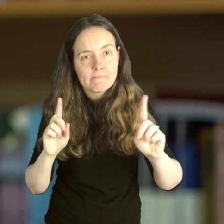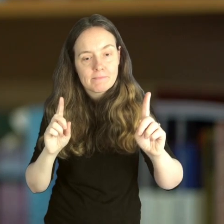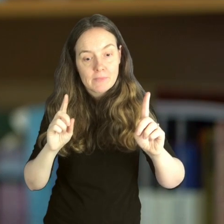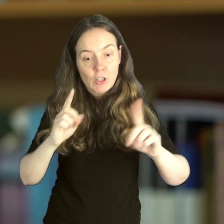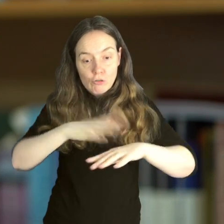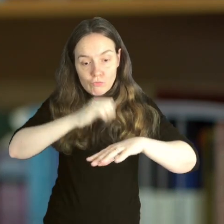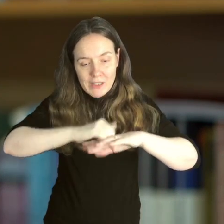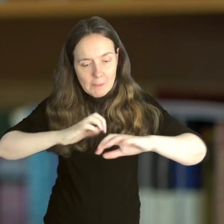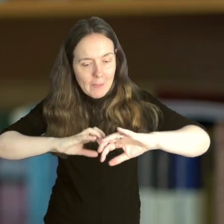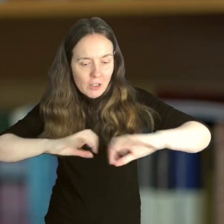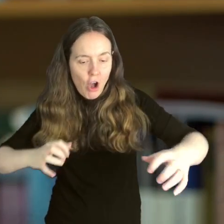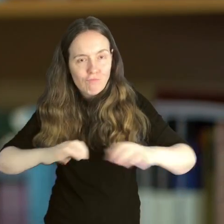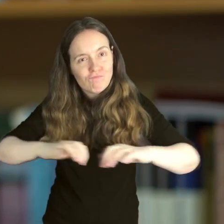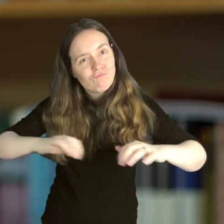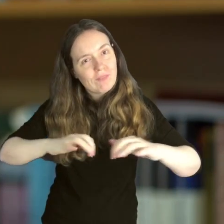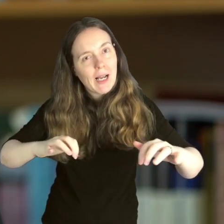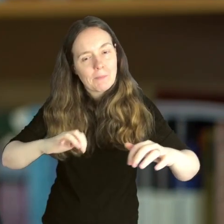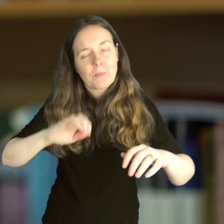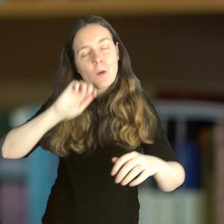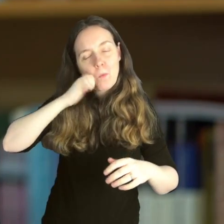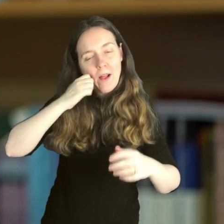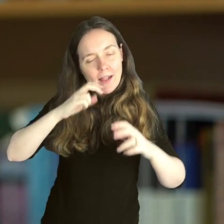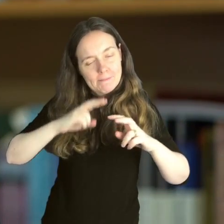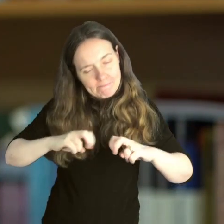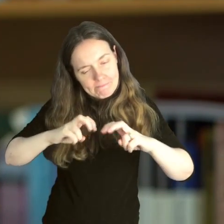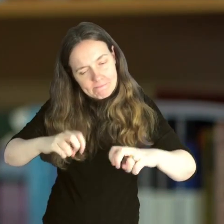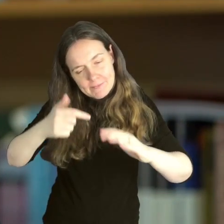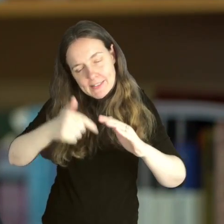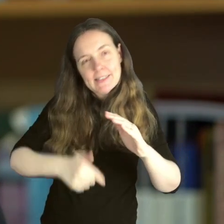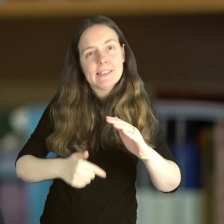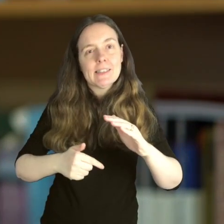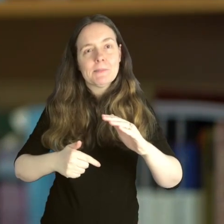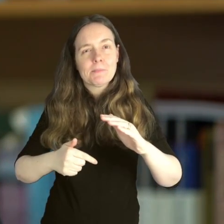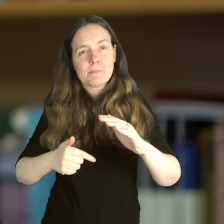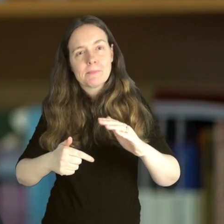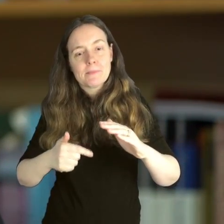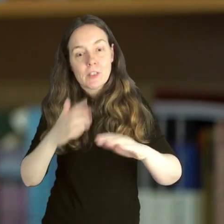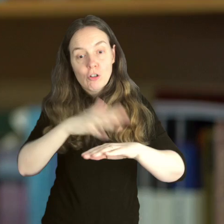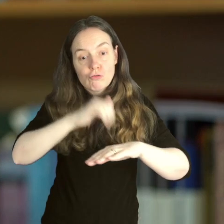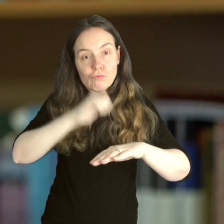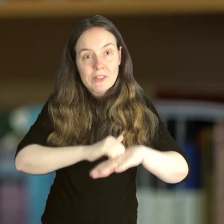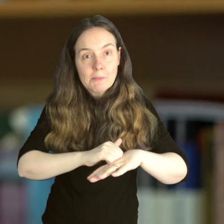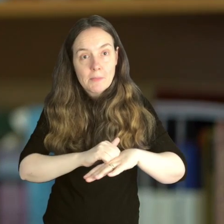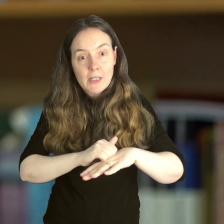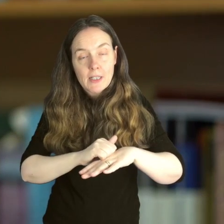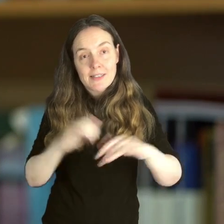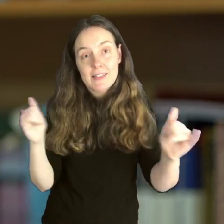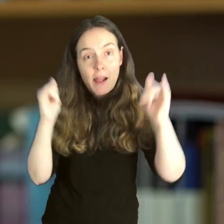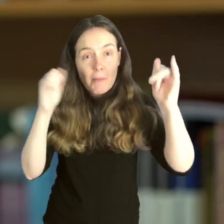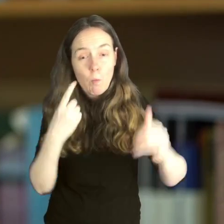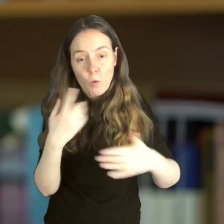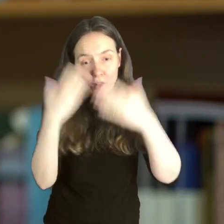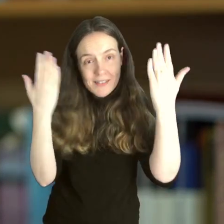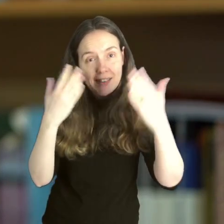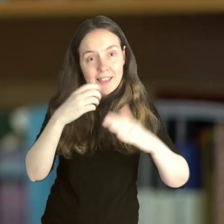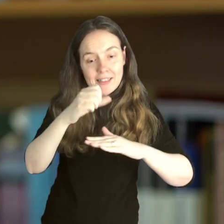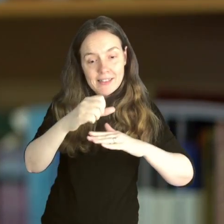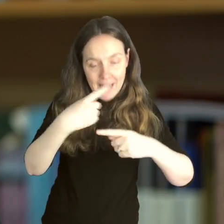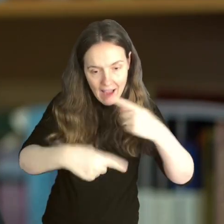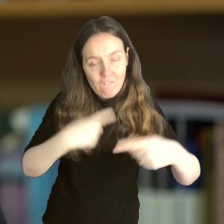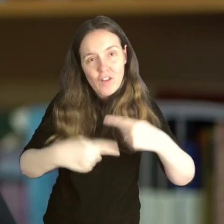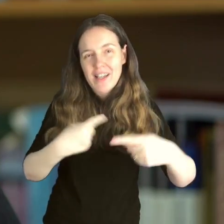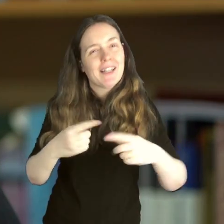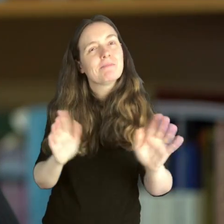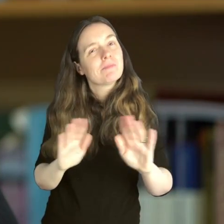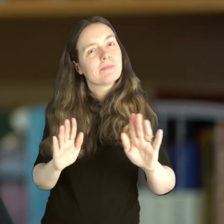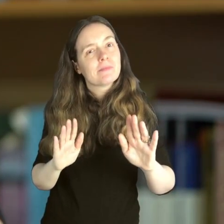bit more deeply into the reality that Christmas isn't just something that we should mark on one day of the year. It's actually something that